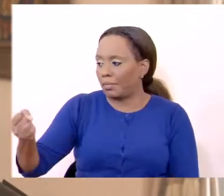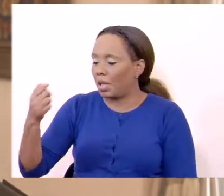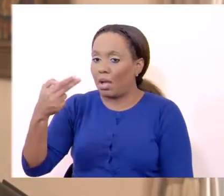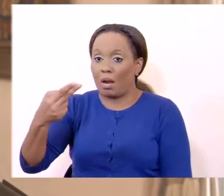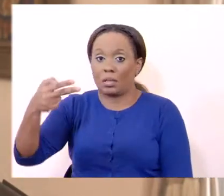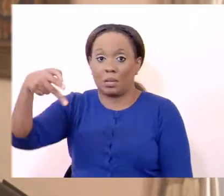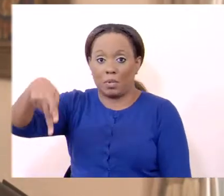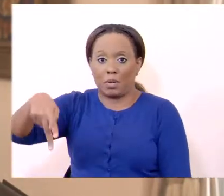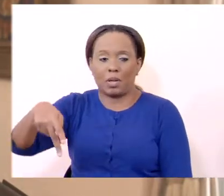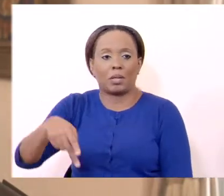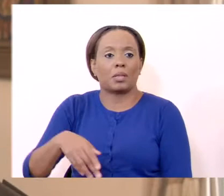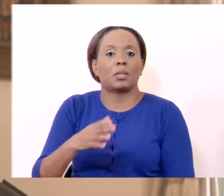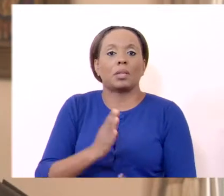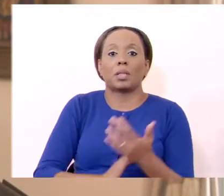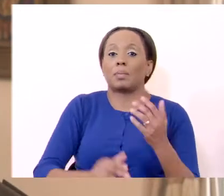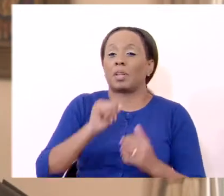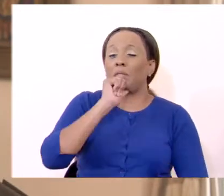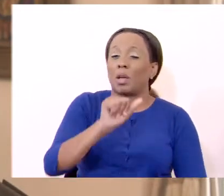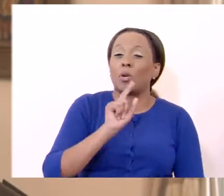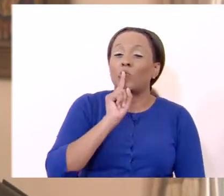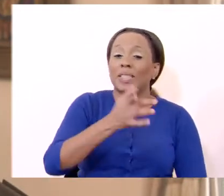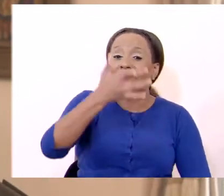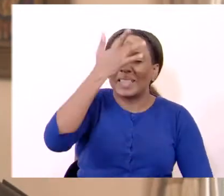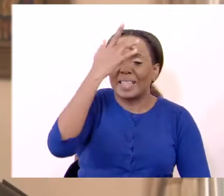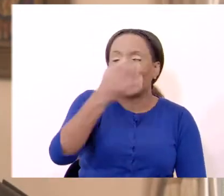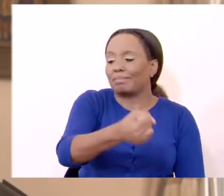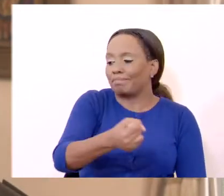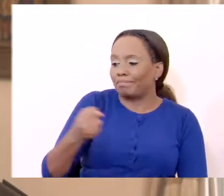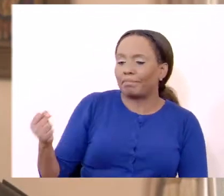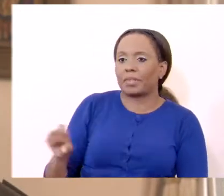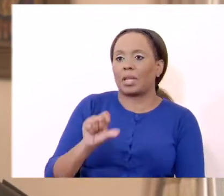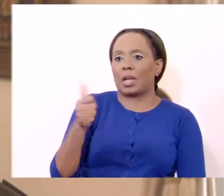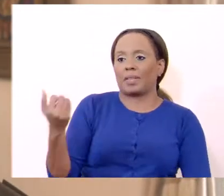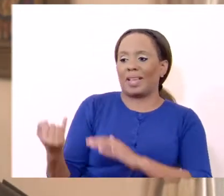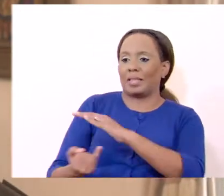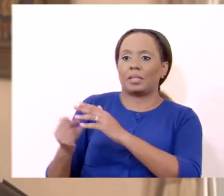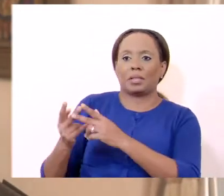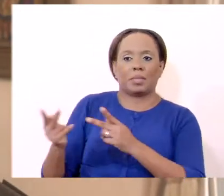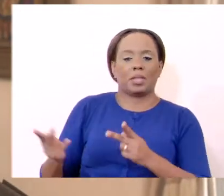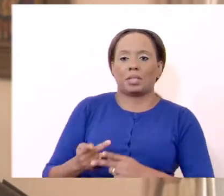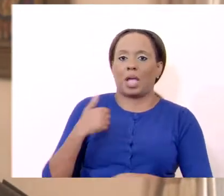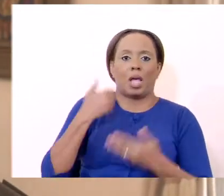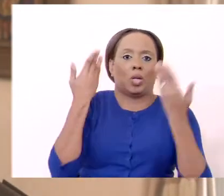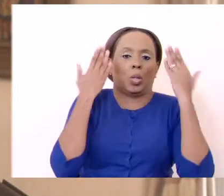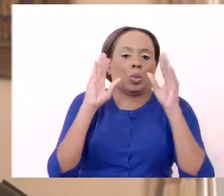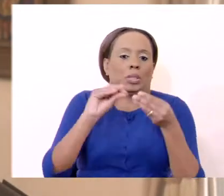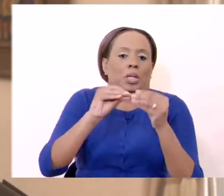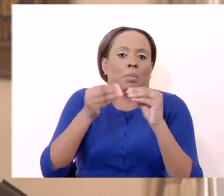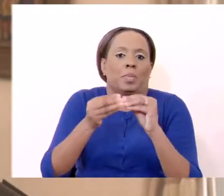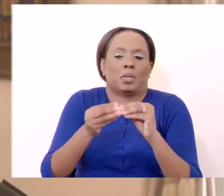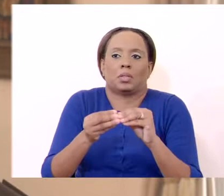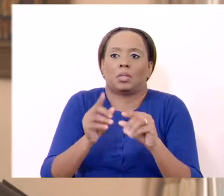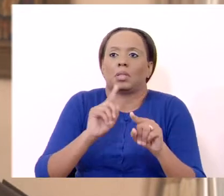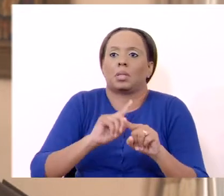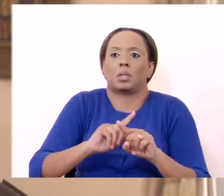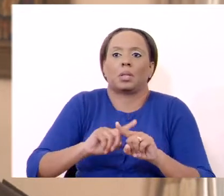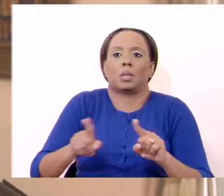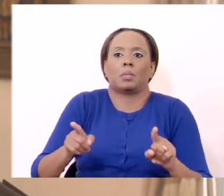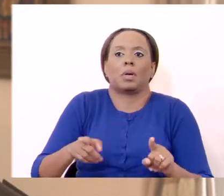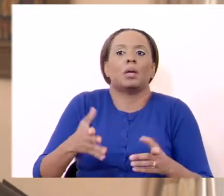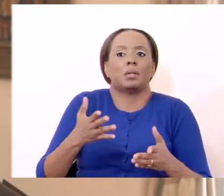to other isolation facilities. I'm sorry I can't give you a specific number, but it would be totally meaningless by midday.